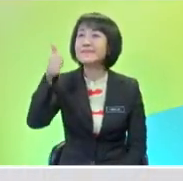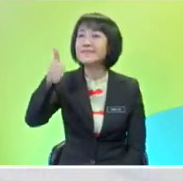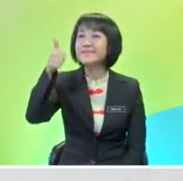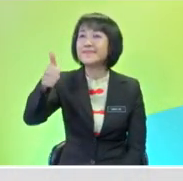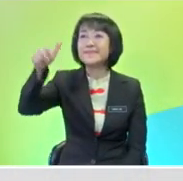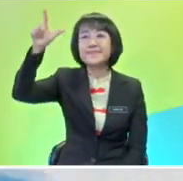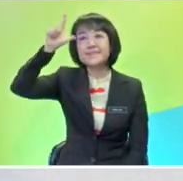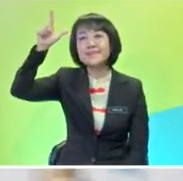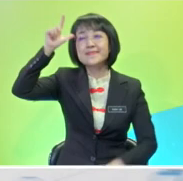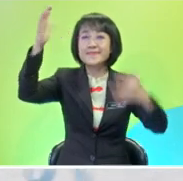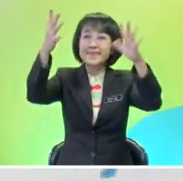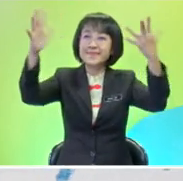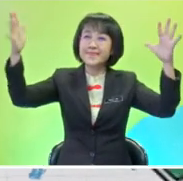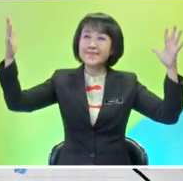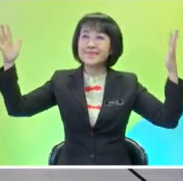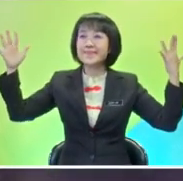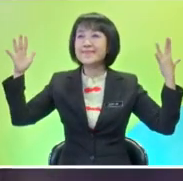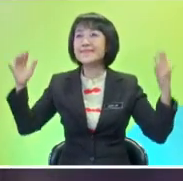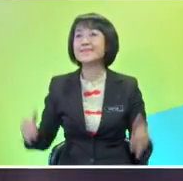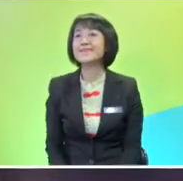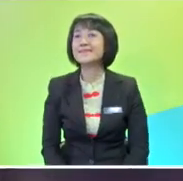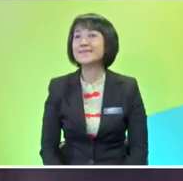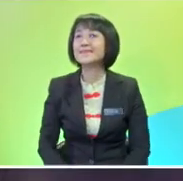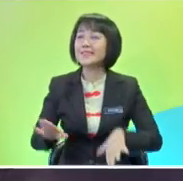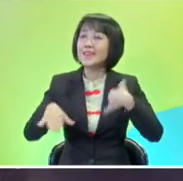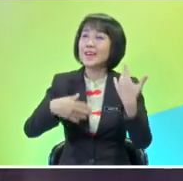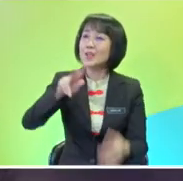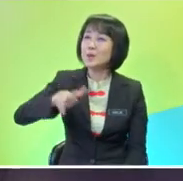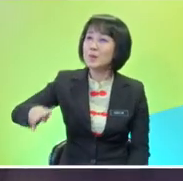done, everyone. Teacher, how did our pupils do for this activity?